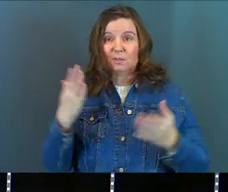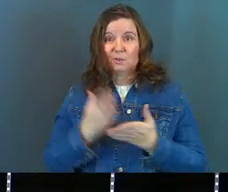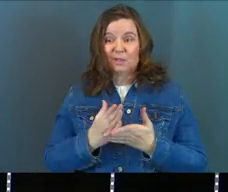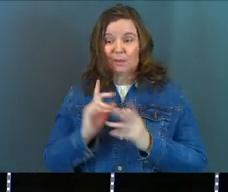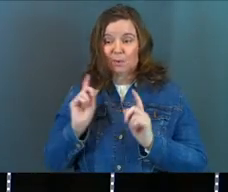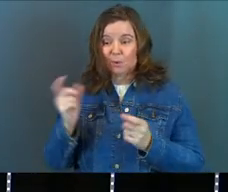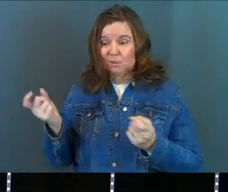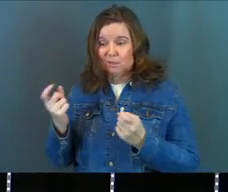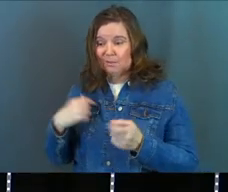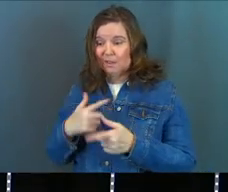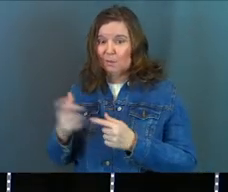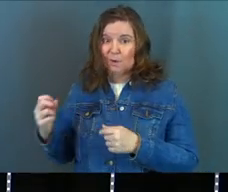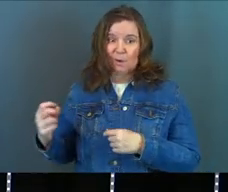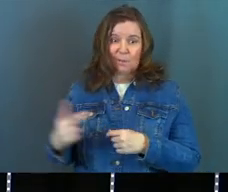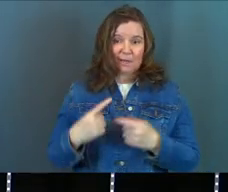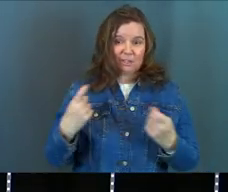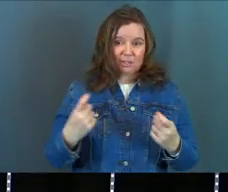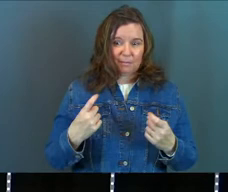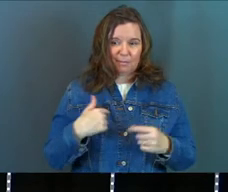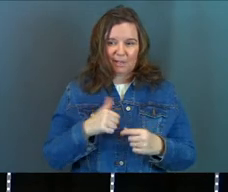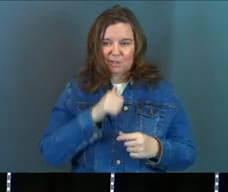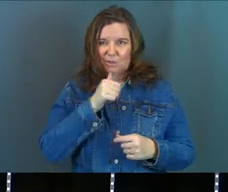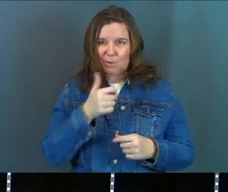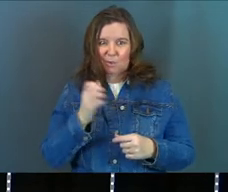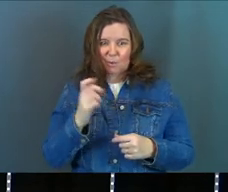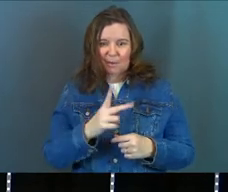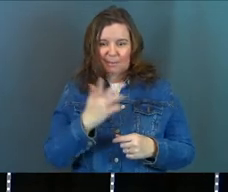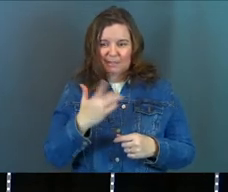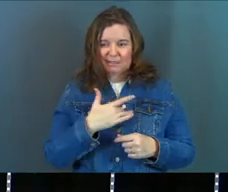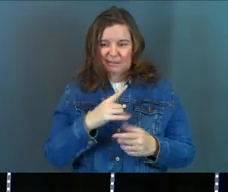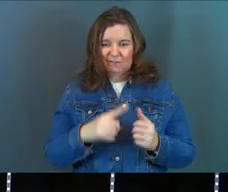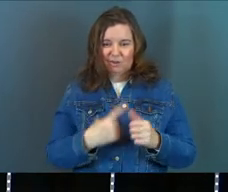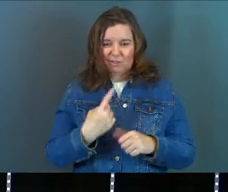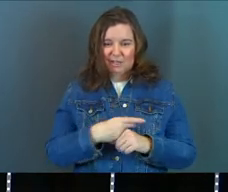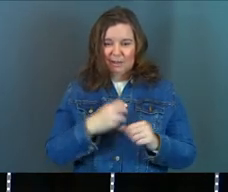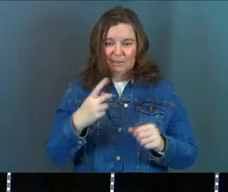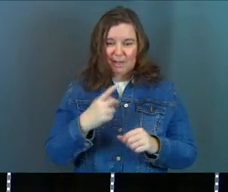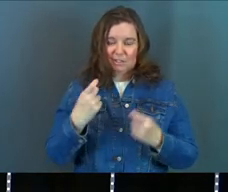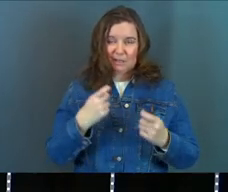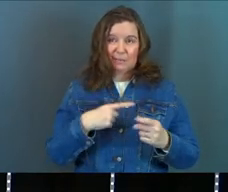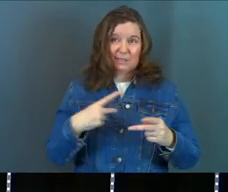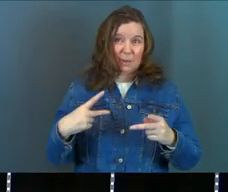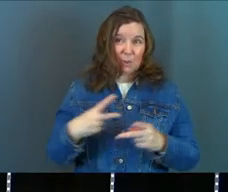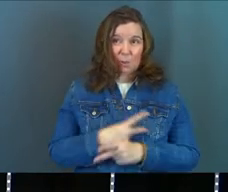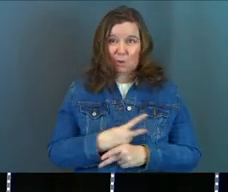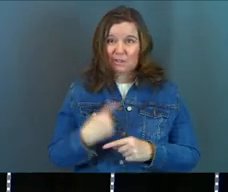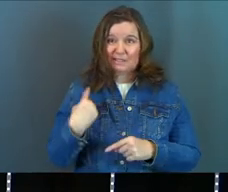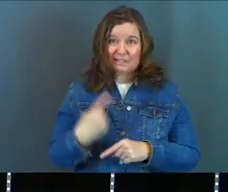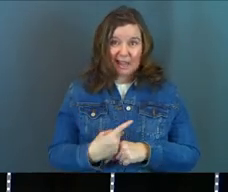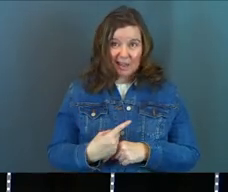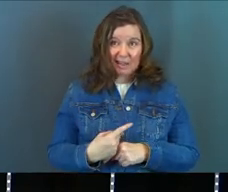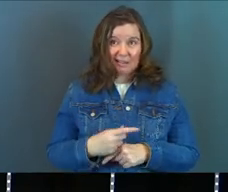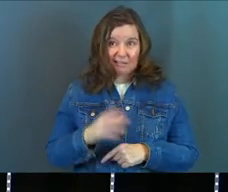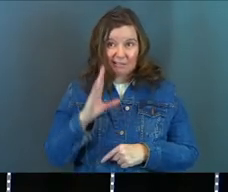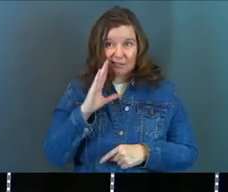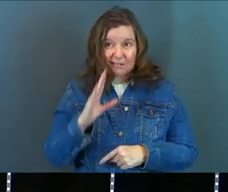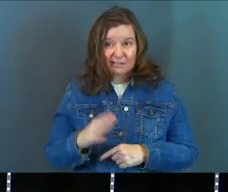you stop going to the gym and then you want to go back to the gym, but you don't go back to the gym because the first day back to the gym is going to be the worst day ever.